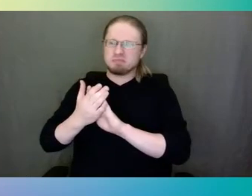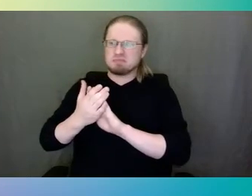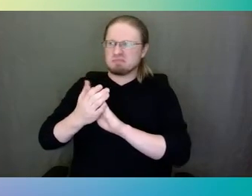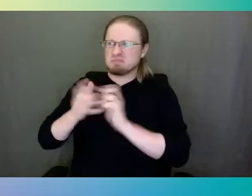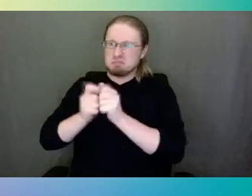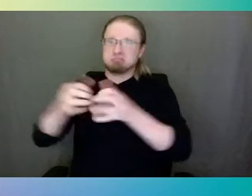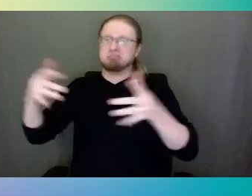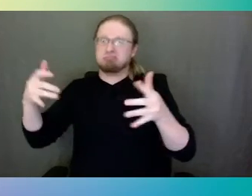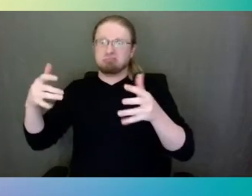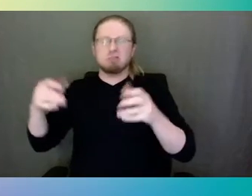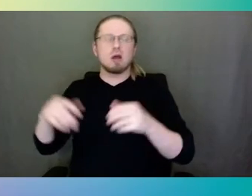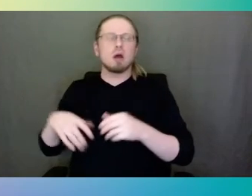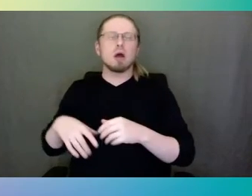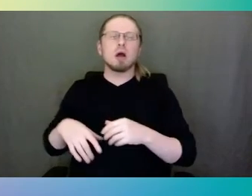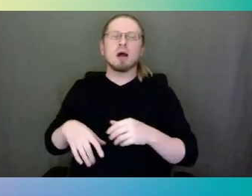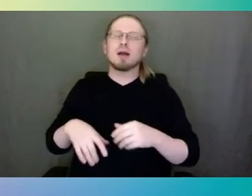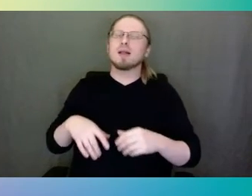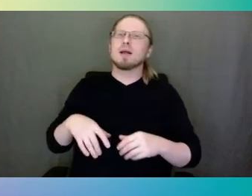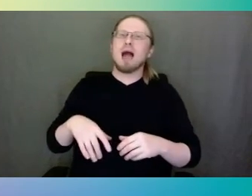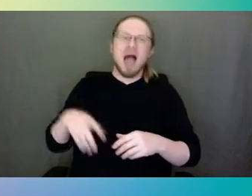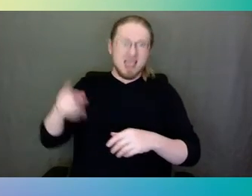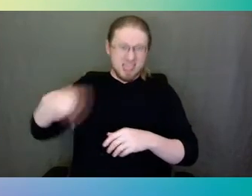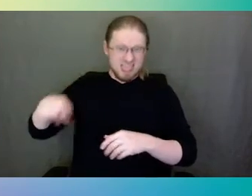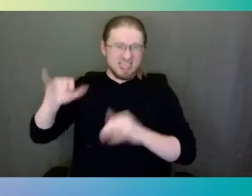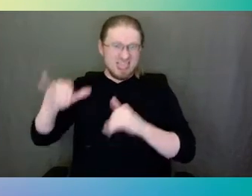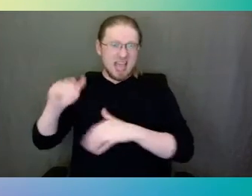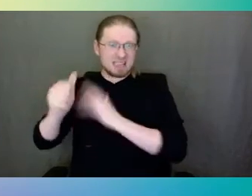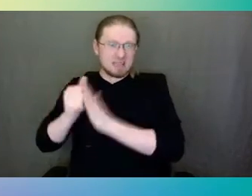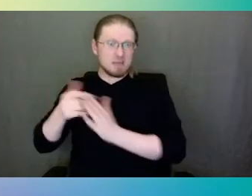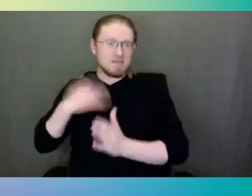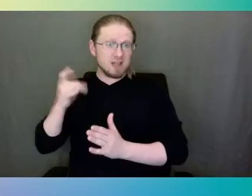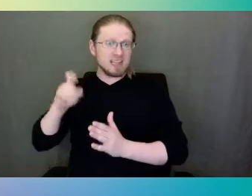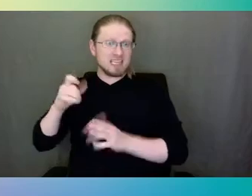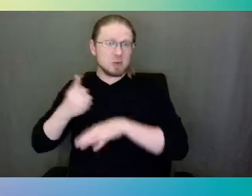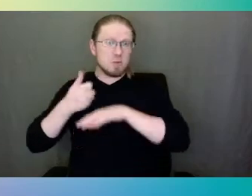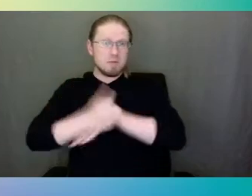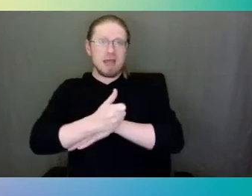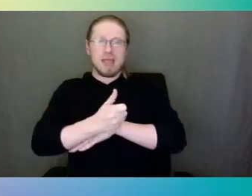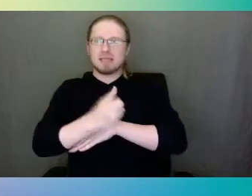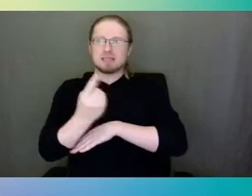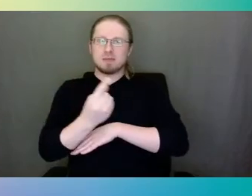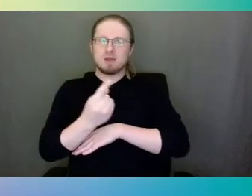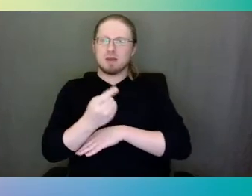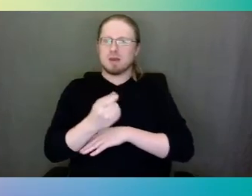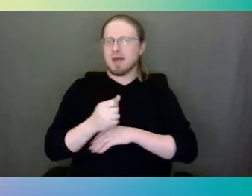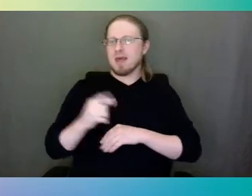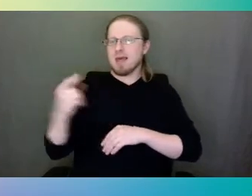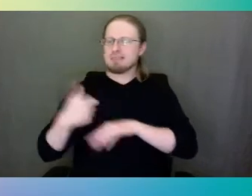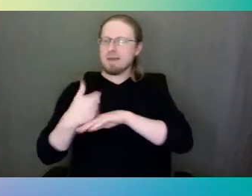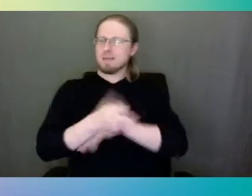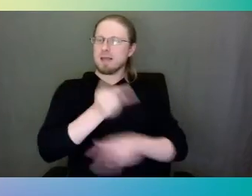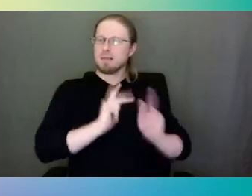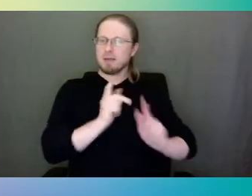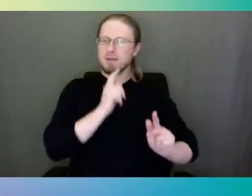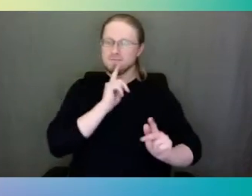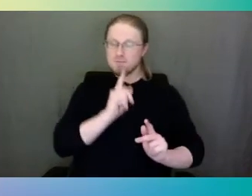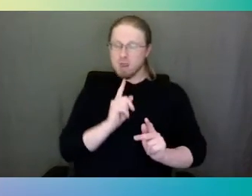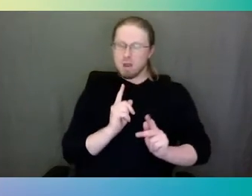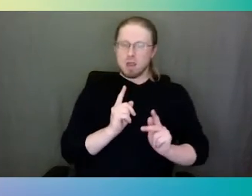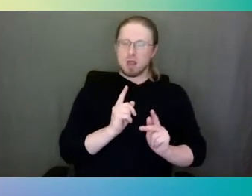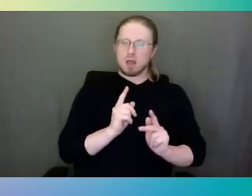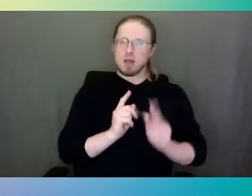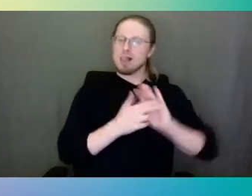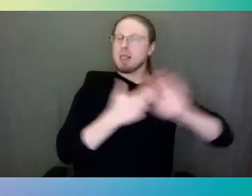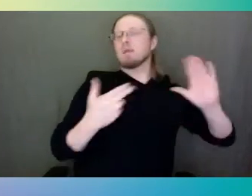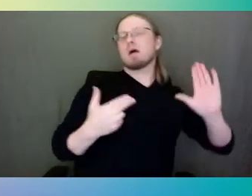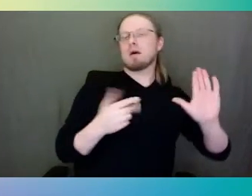they blamed, the people they blamed, were these shadowy, pedophile, behind